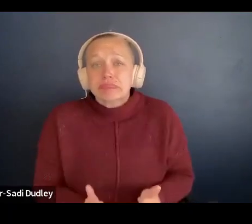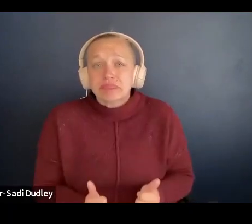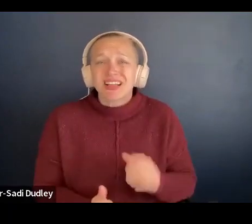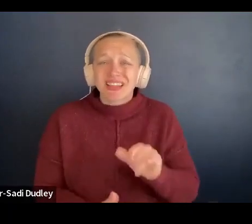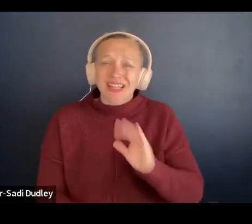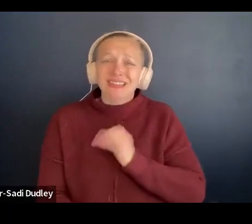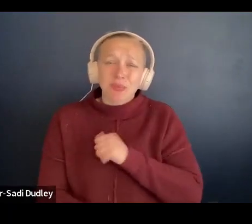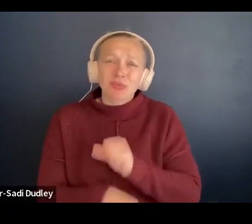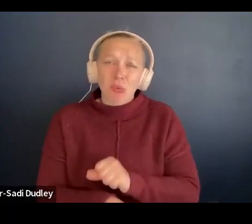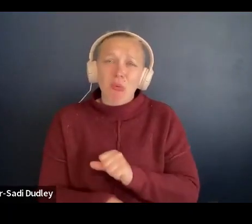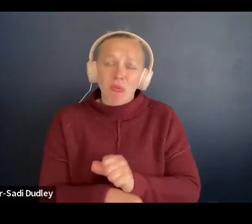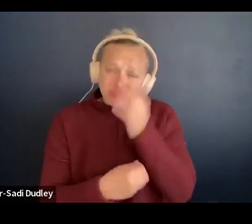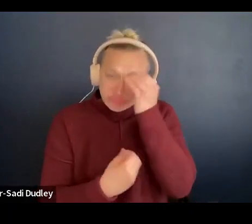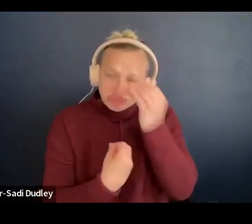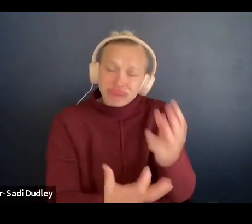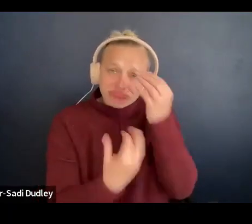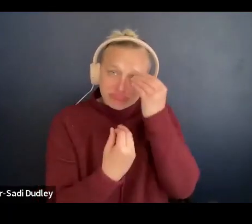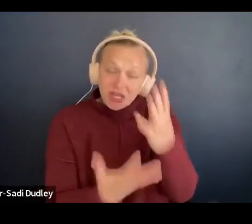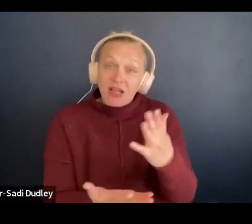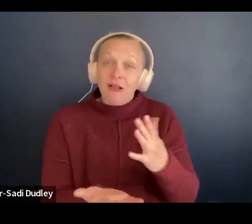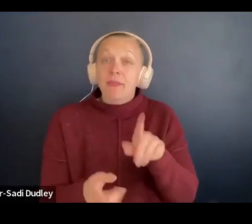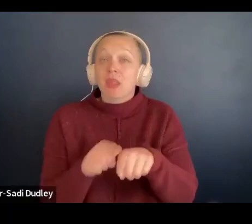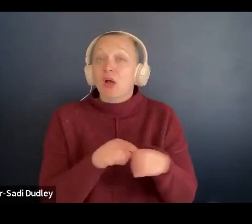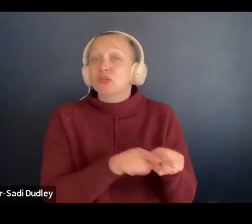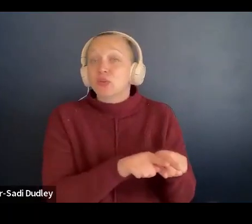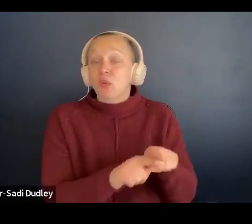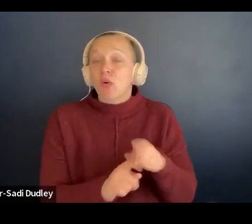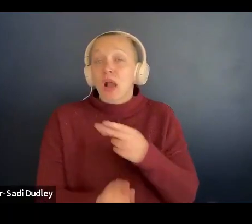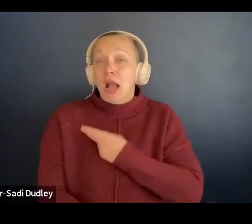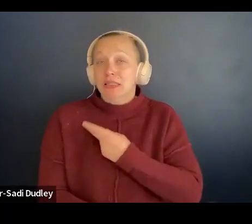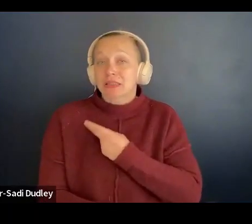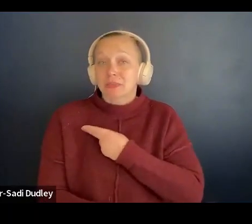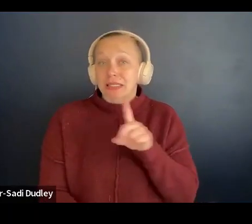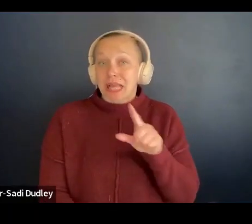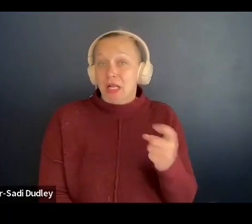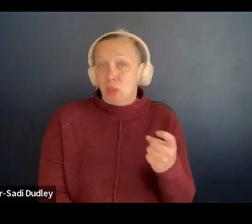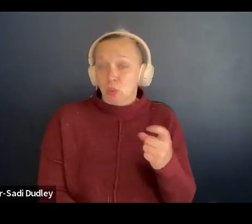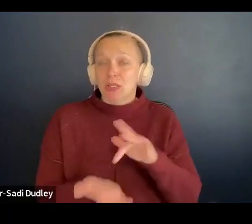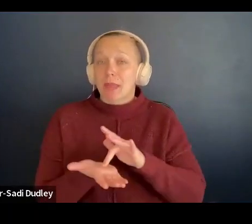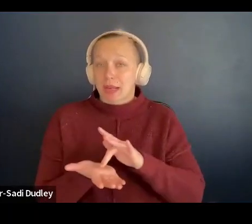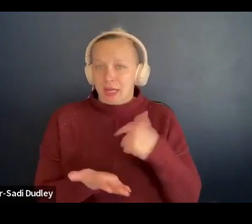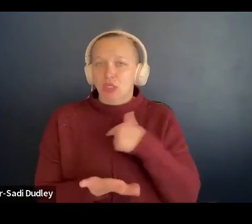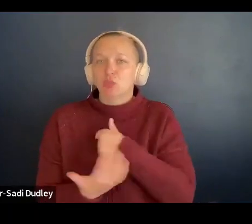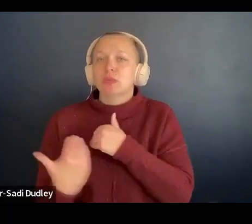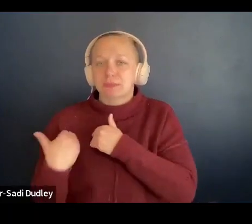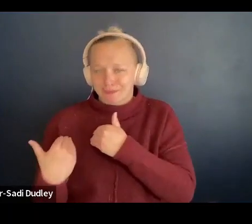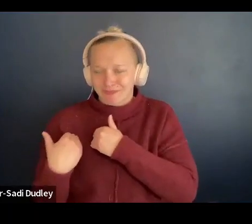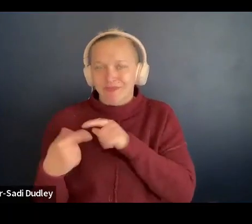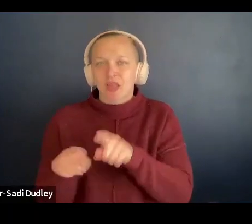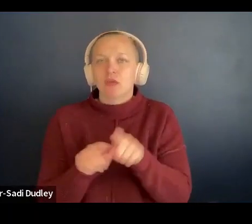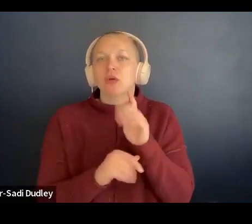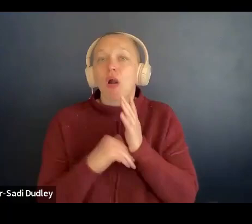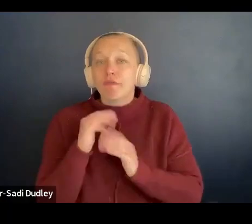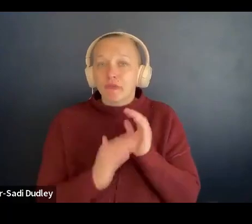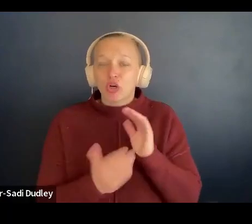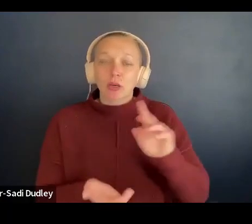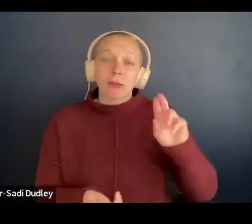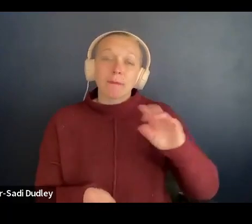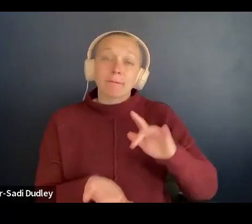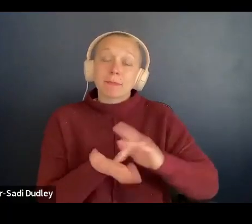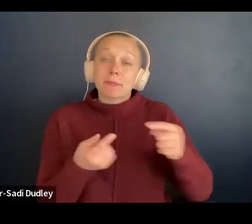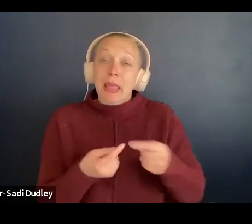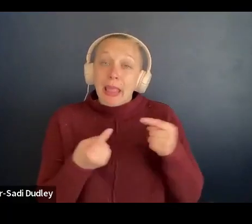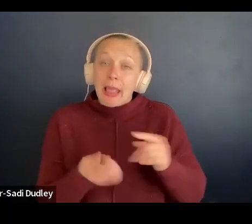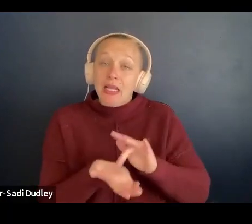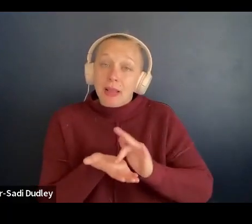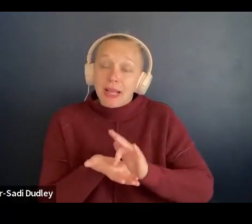cover, medications associated with the hospice diagnosis and any medications for comfort, pain medications